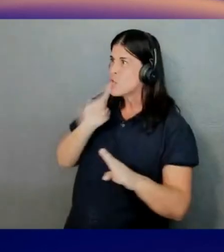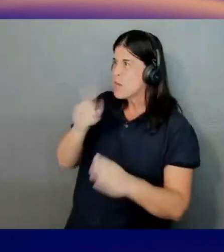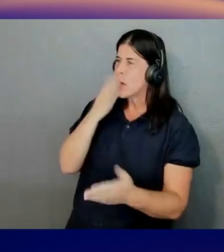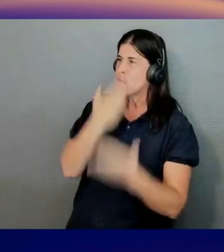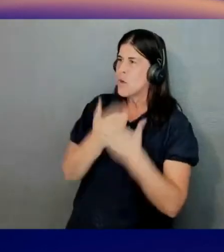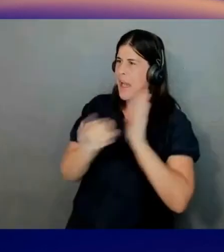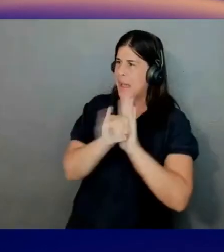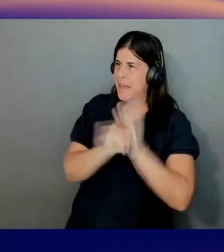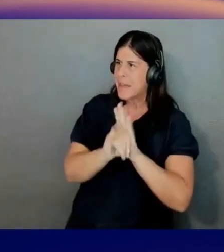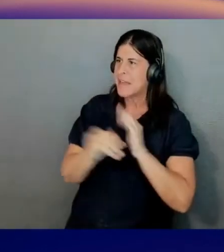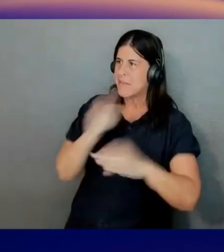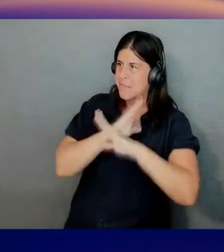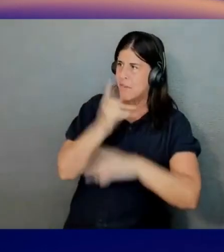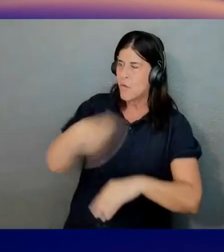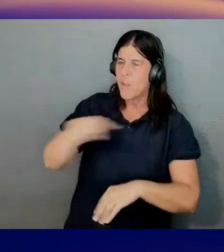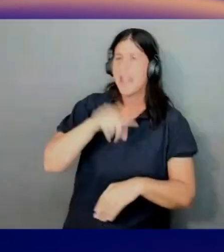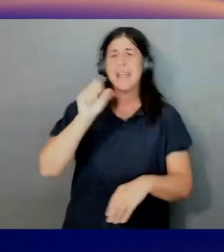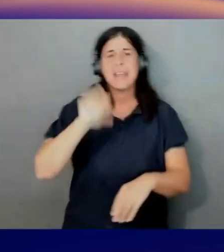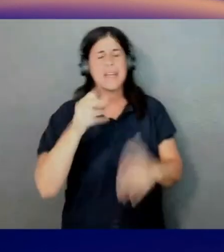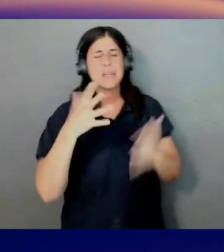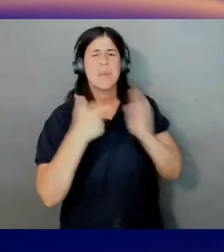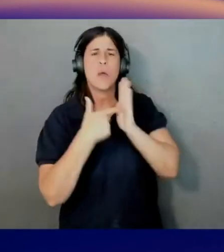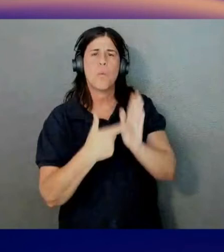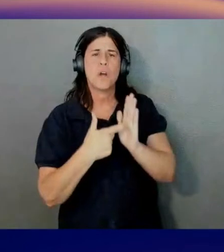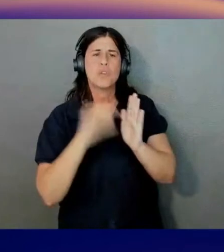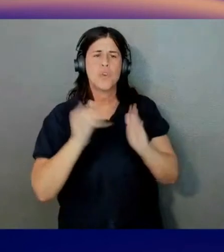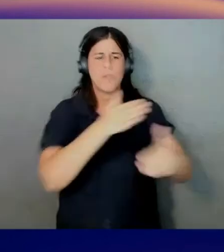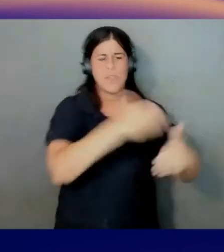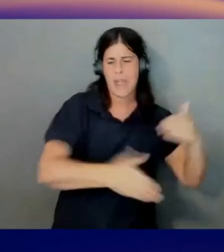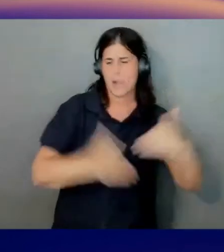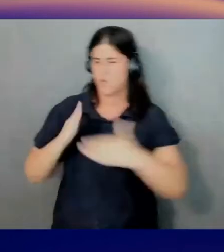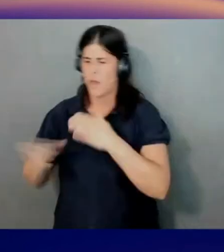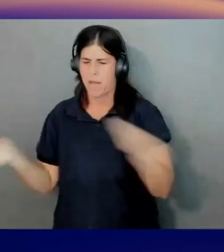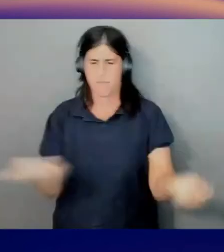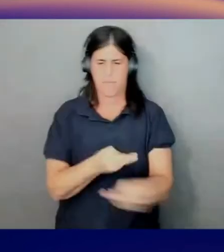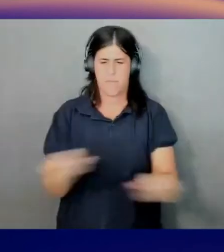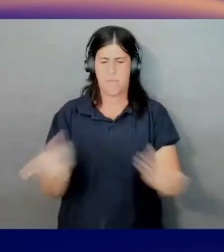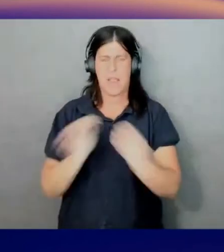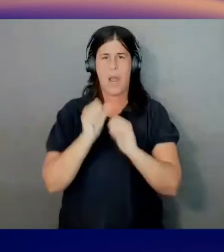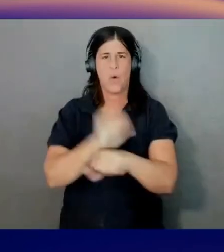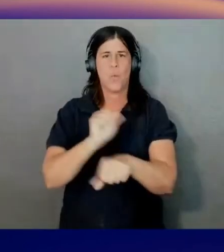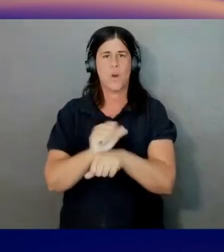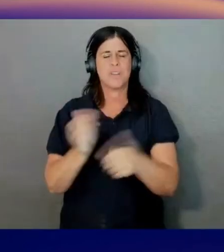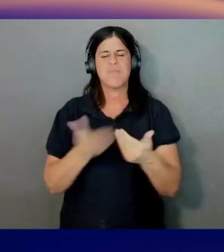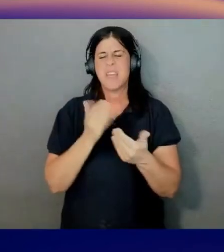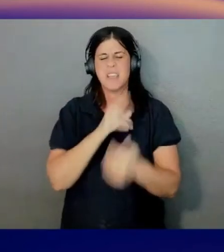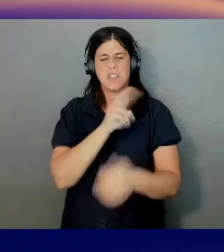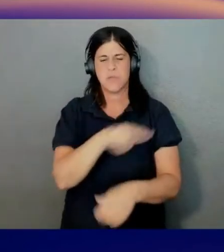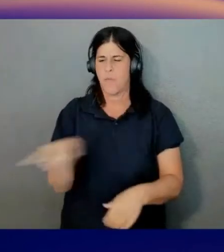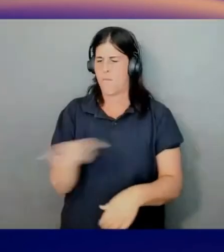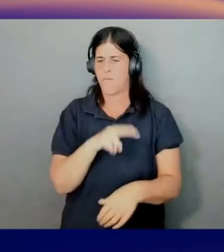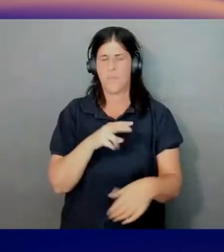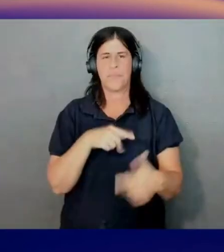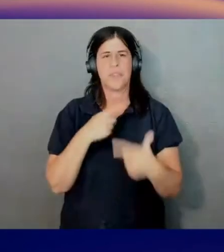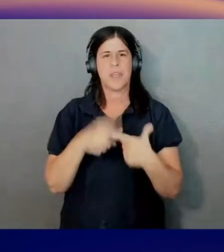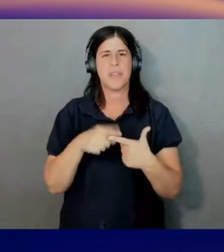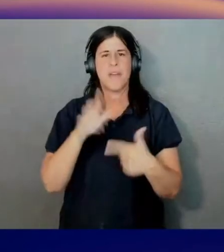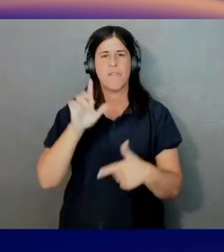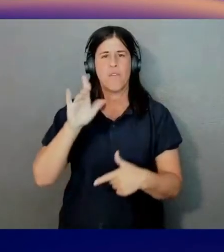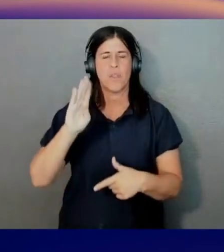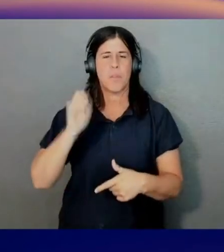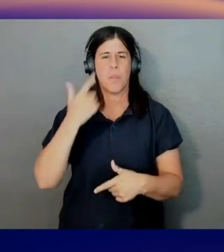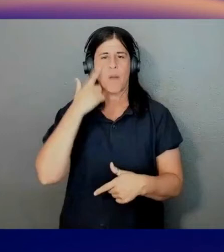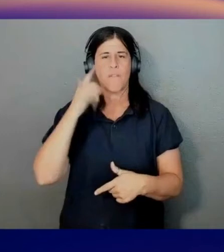provider. Yeah. I just want to show the end-to-end flow, how it works, Yeah. so that it is easy to follow. Totally. The goal of writing a blog is to